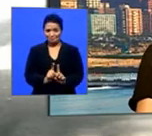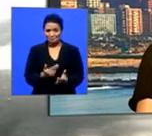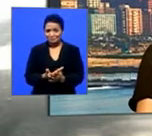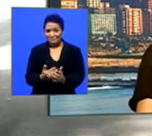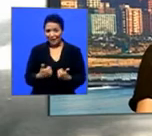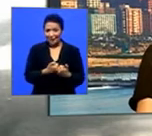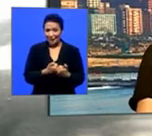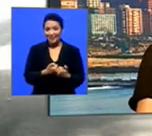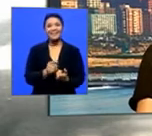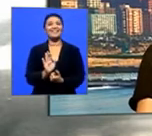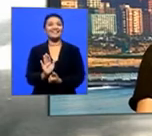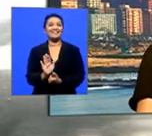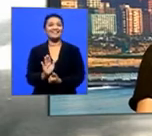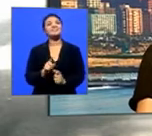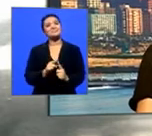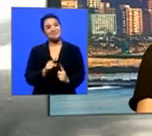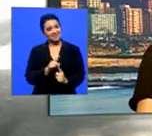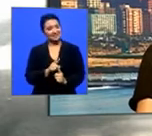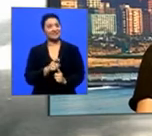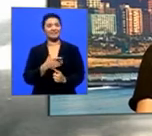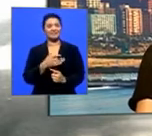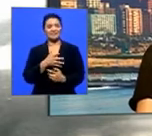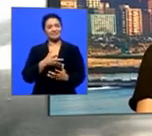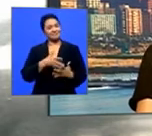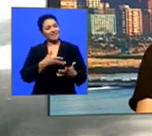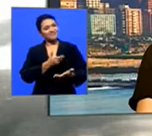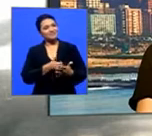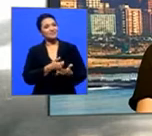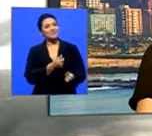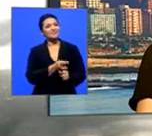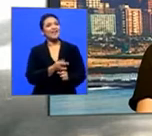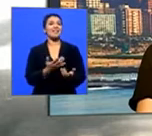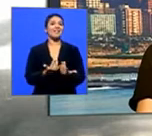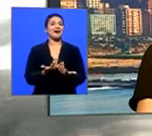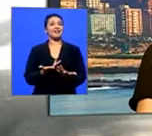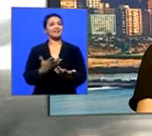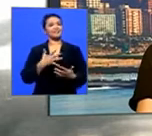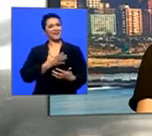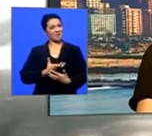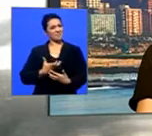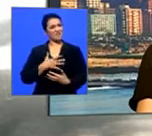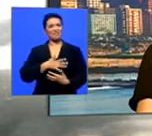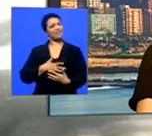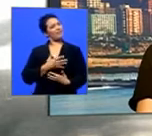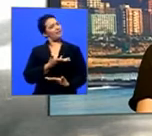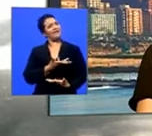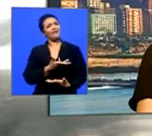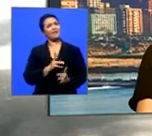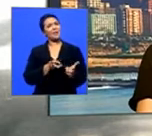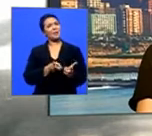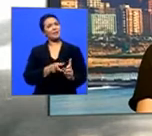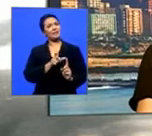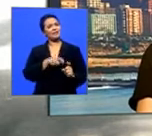it was a light moment, and he's very good at making a person feel comfortable in his presence, and he just came across as